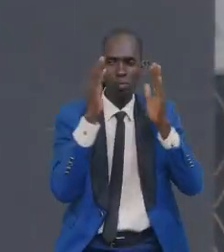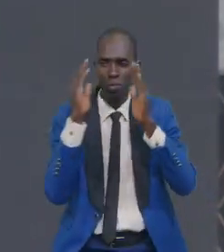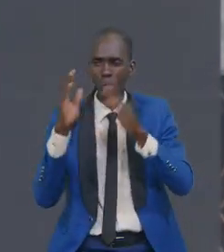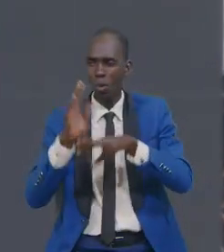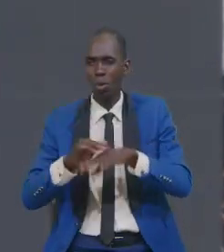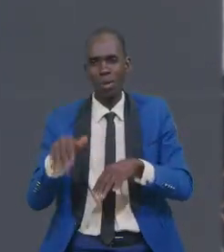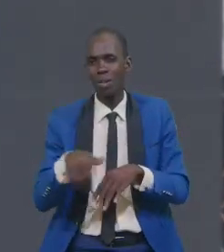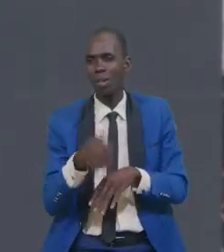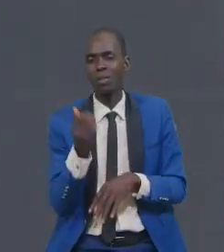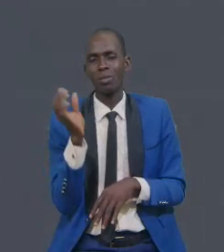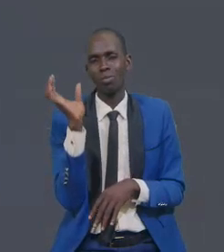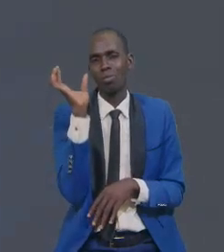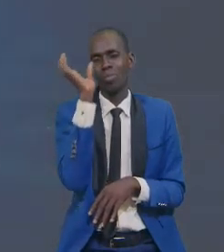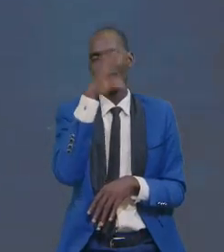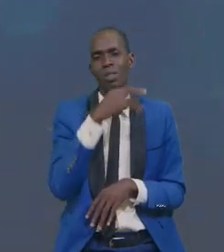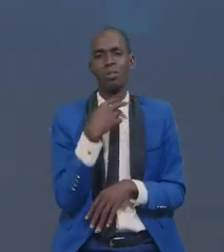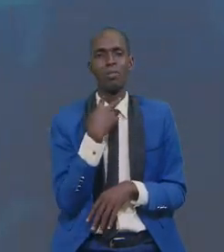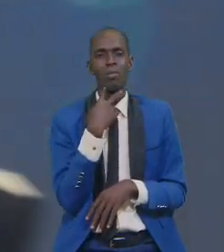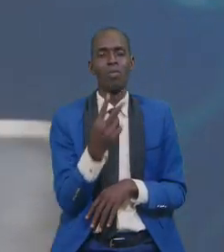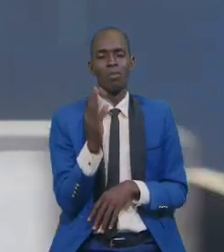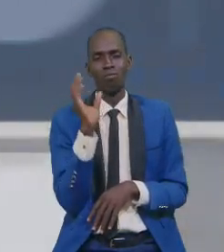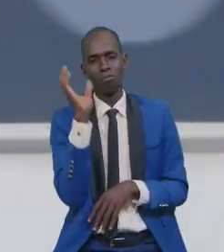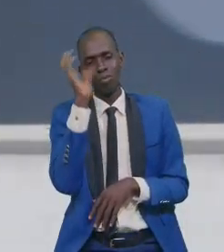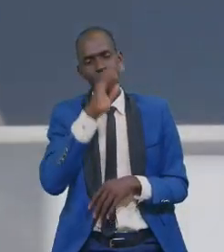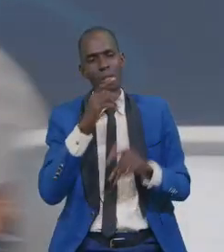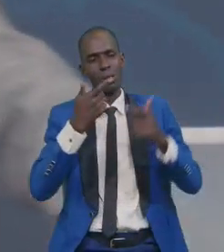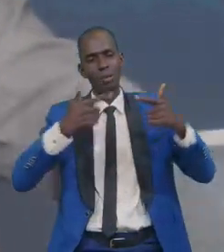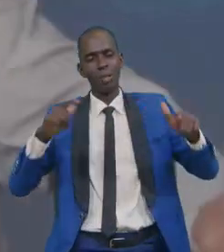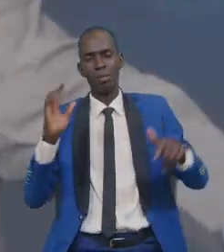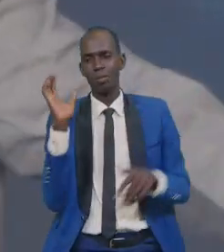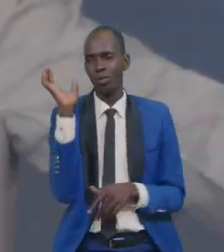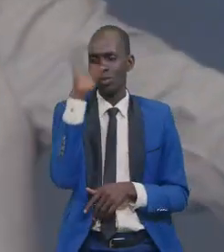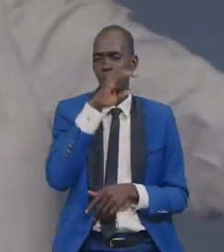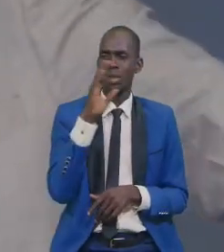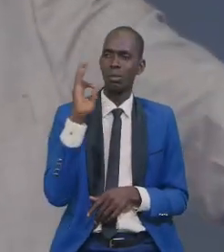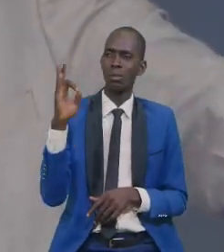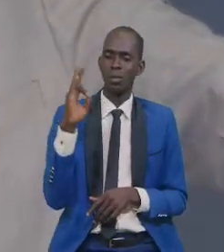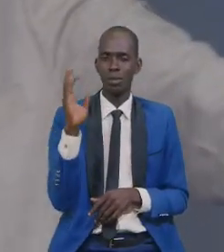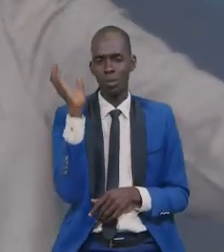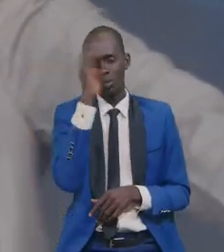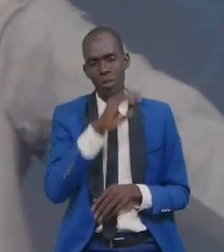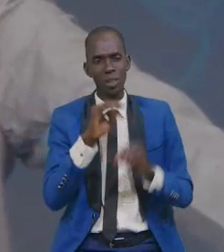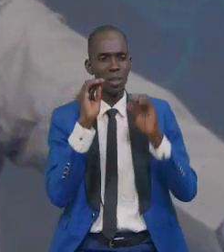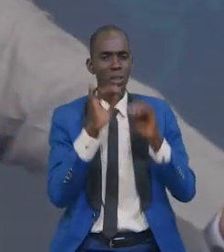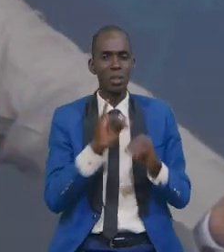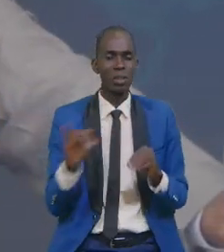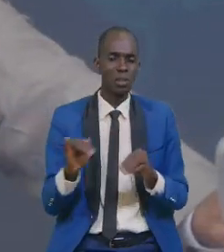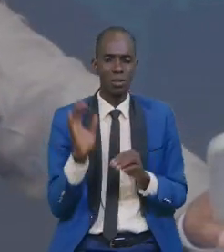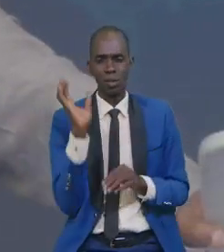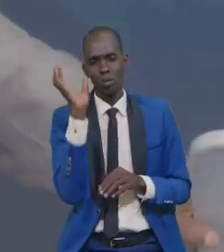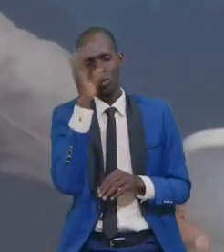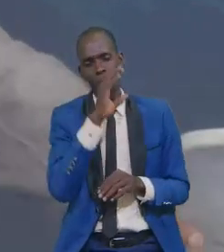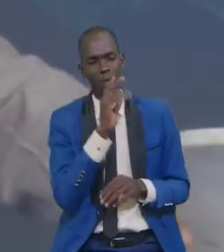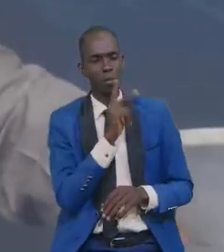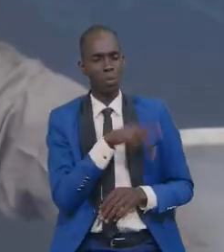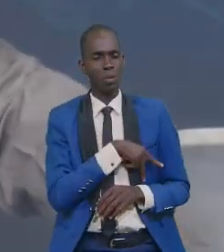extraneous voice, as you don't see anyone, any strange personality, a stranger in the